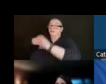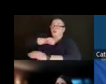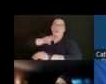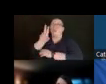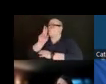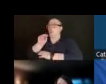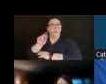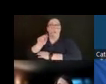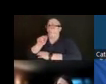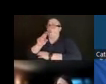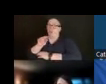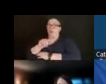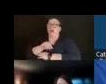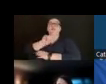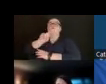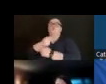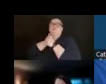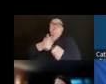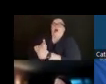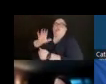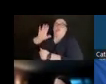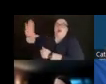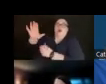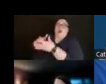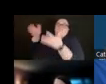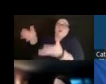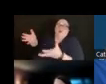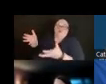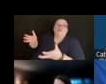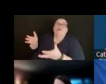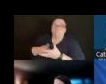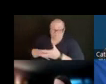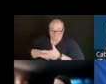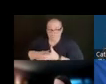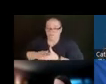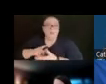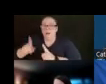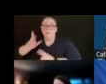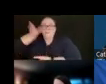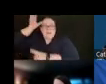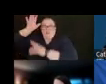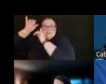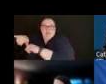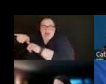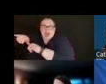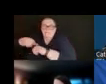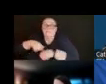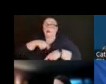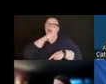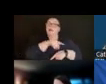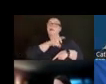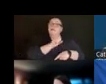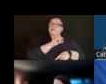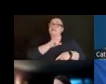It's just set equal to that amount. And Johnny can continue to receive that amount for the rest of his life.